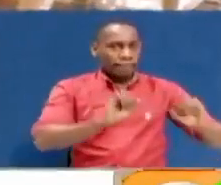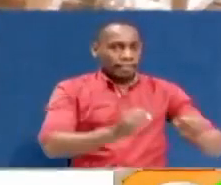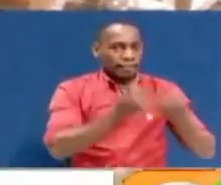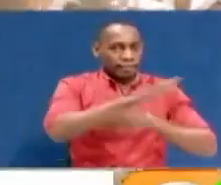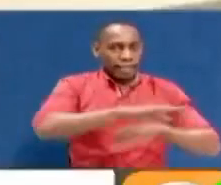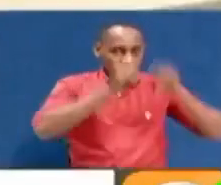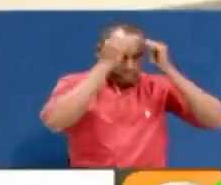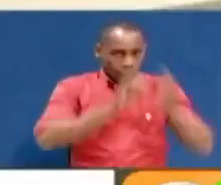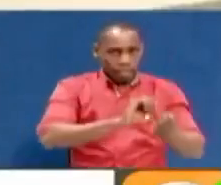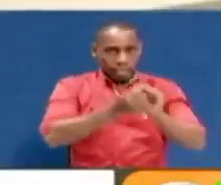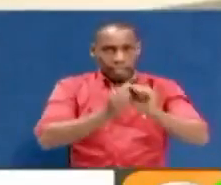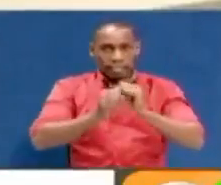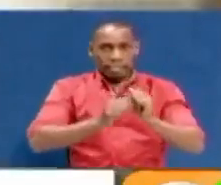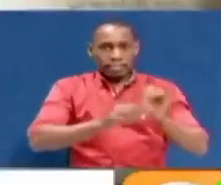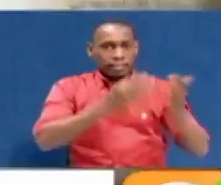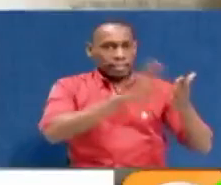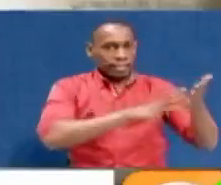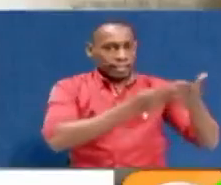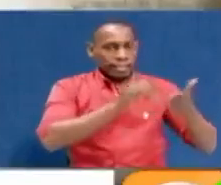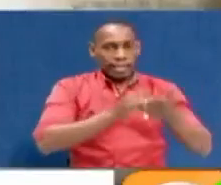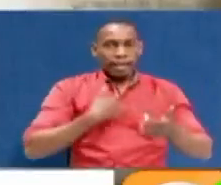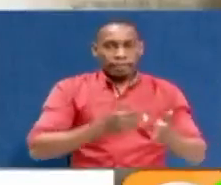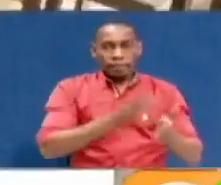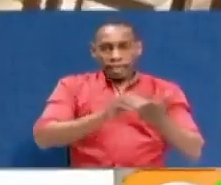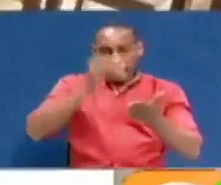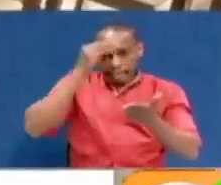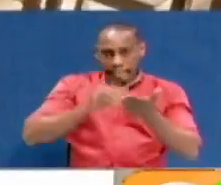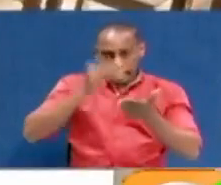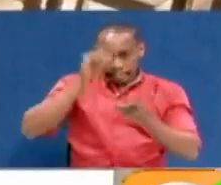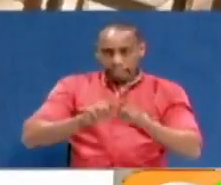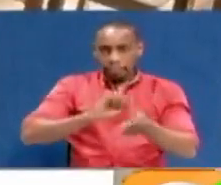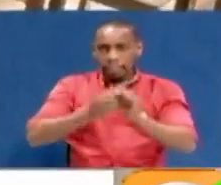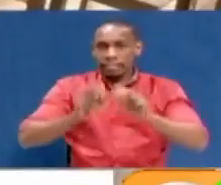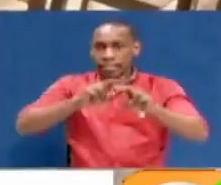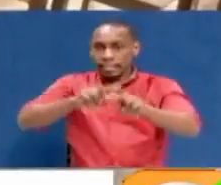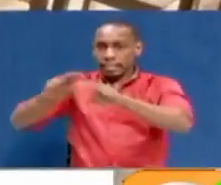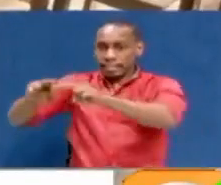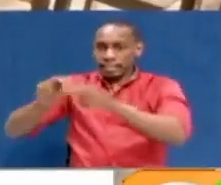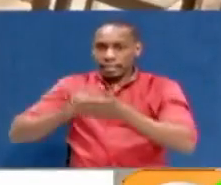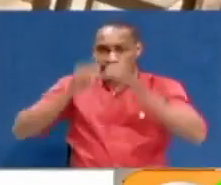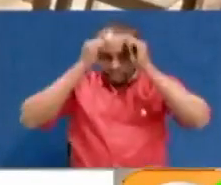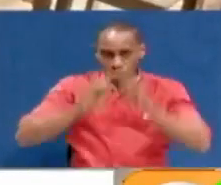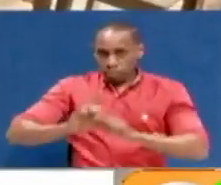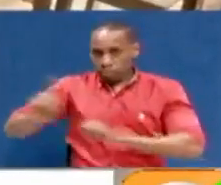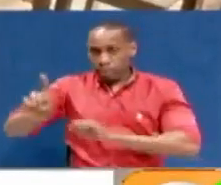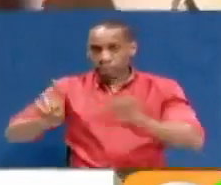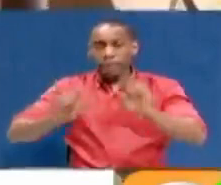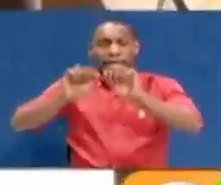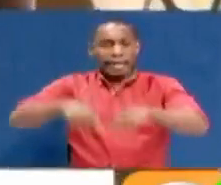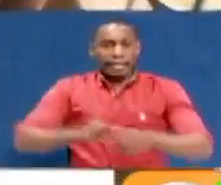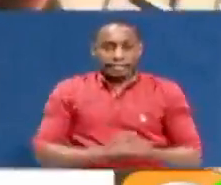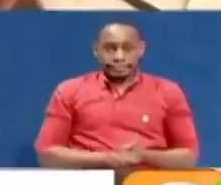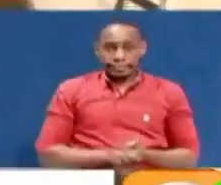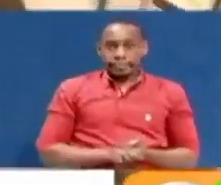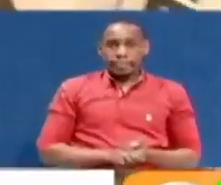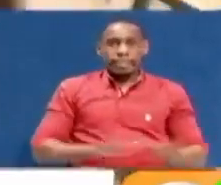learners, adjusting their timetables to ensure phased learning, changing seating arrangements so that the learners can sit at least 1.5